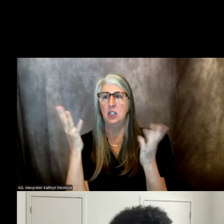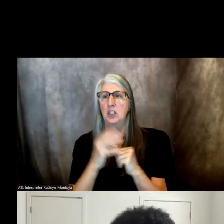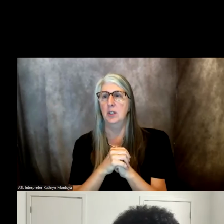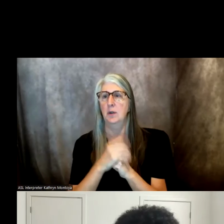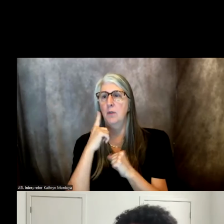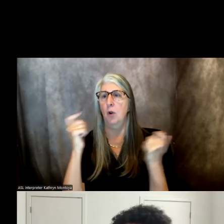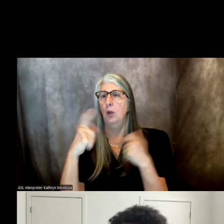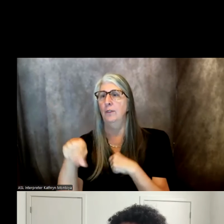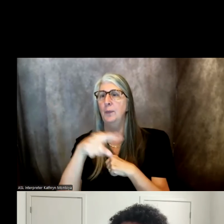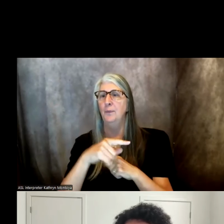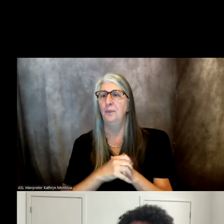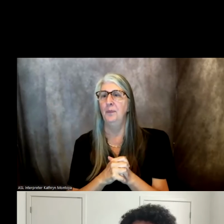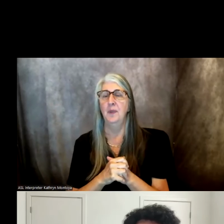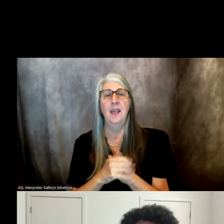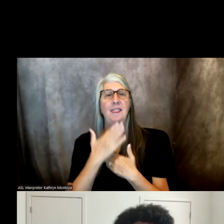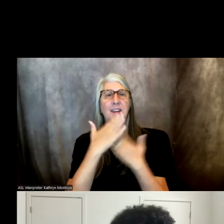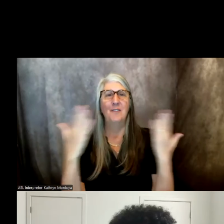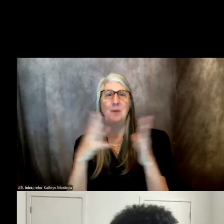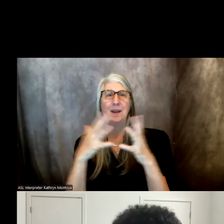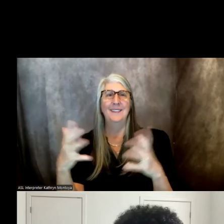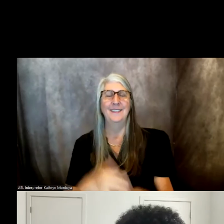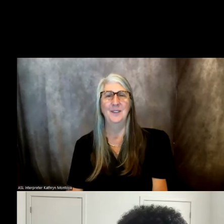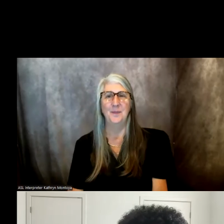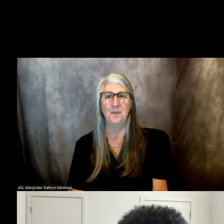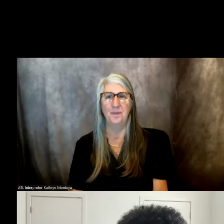you all to have. So thank you very much.